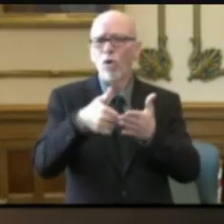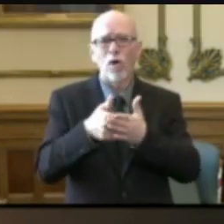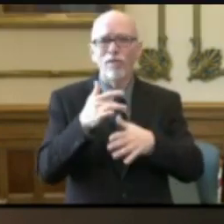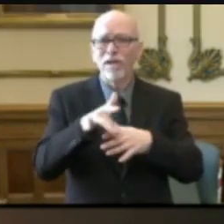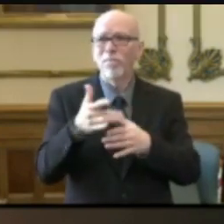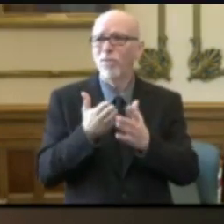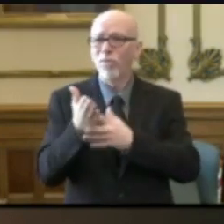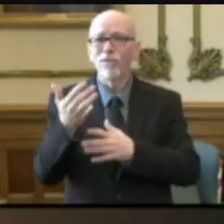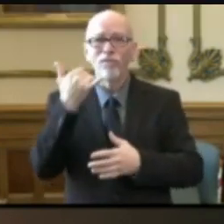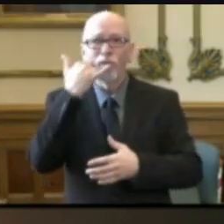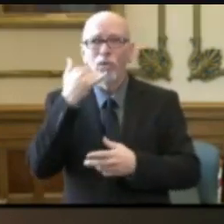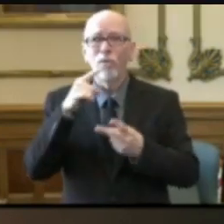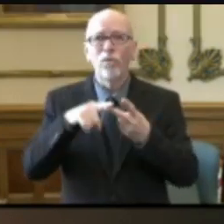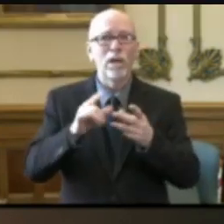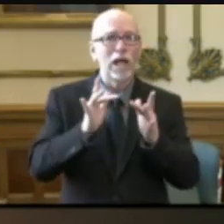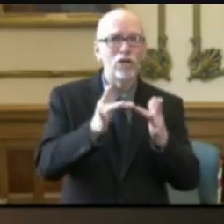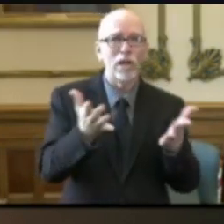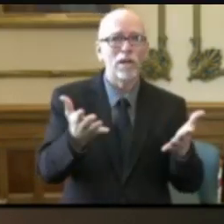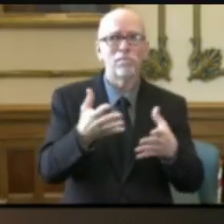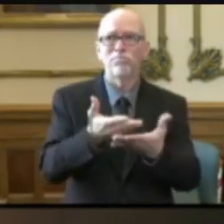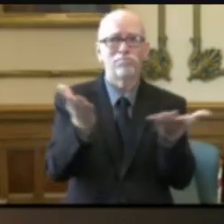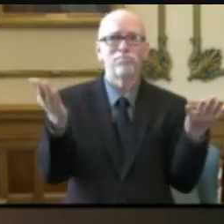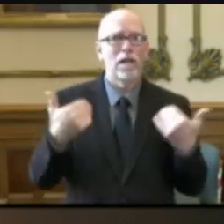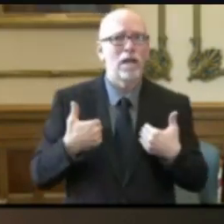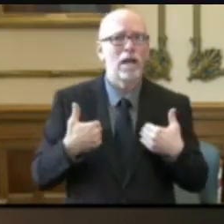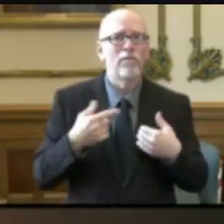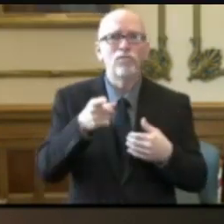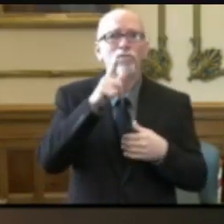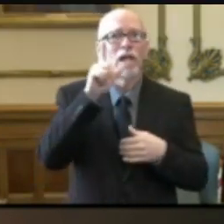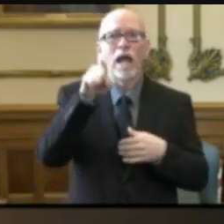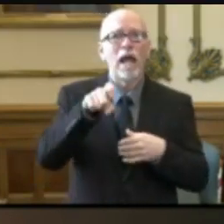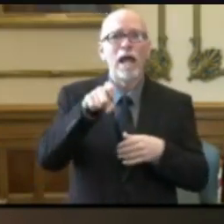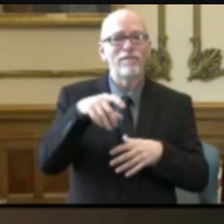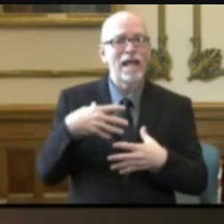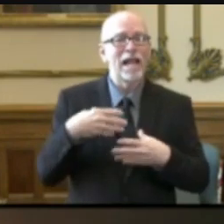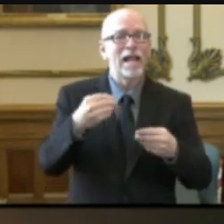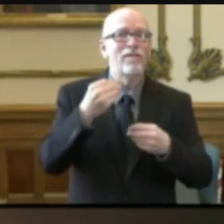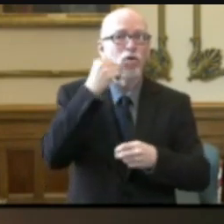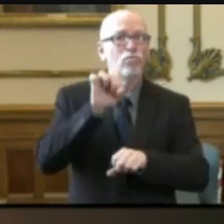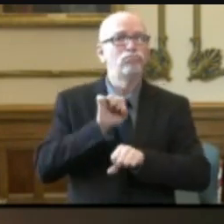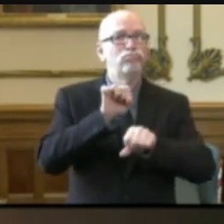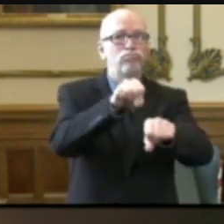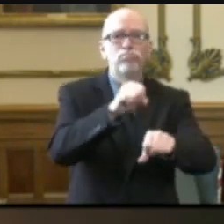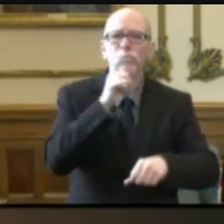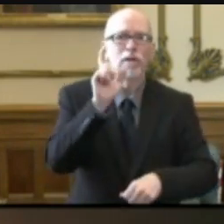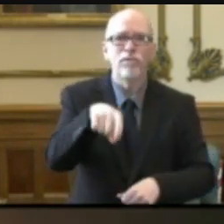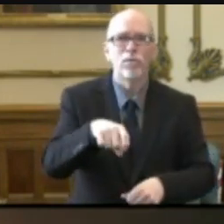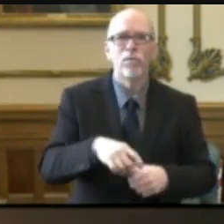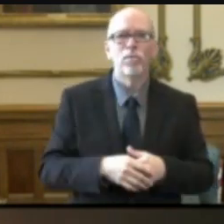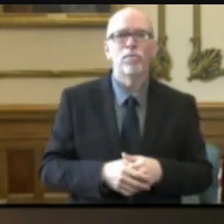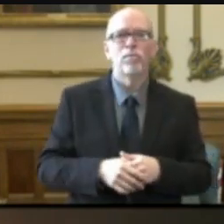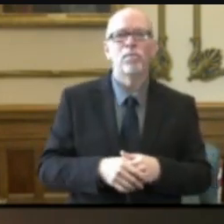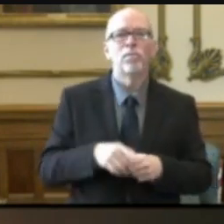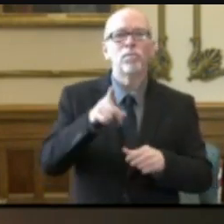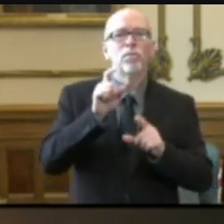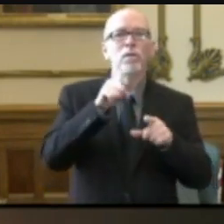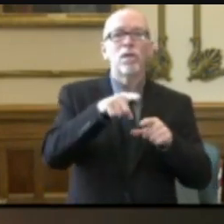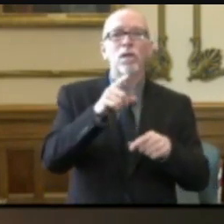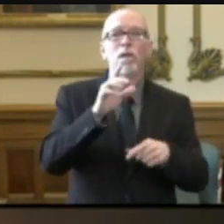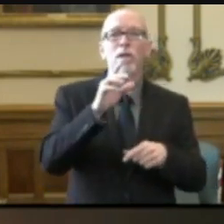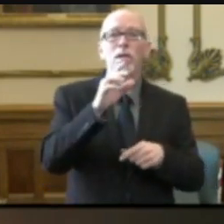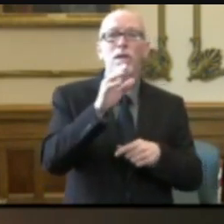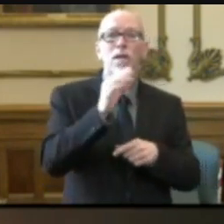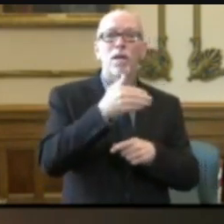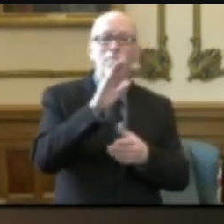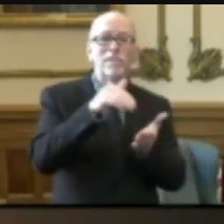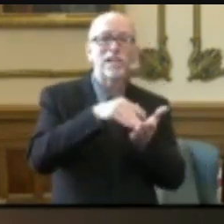phone or internet, so you don't even have to leave your house. Community Mental Health Center have many options